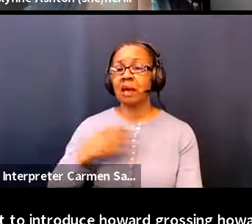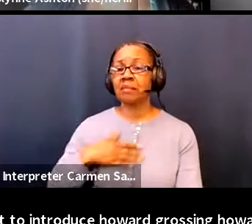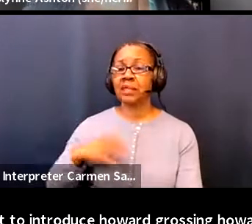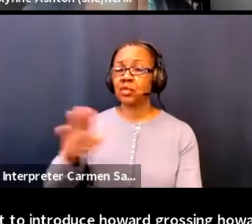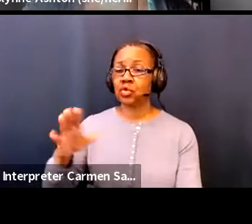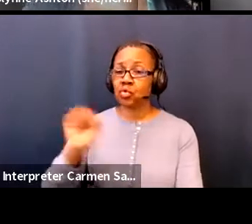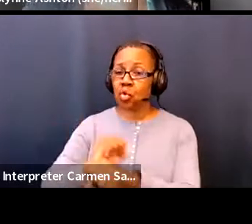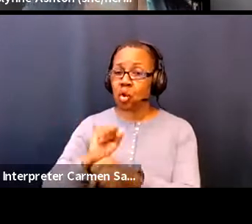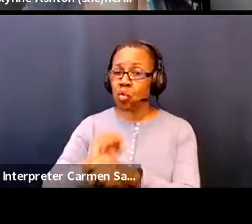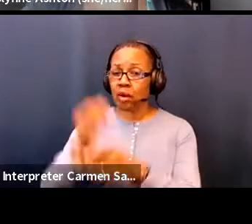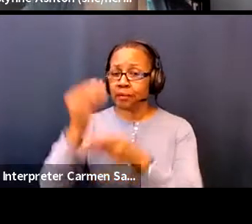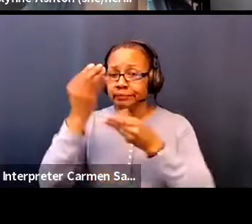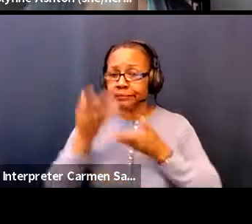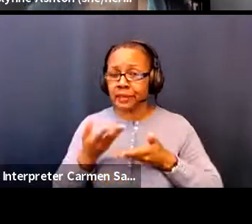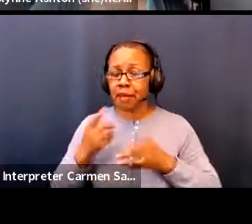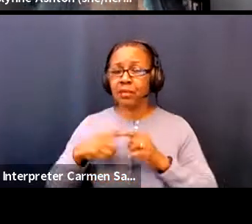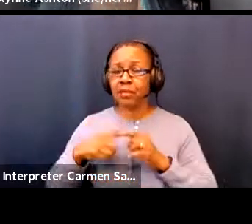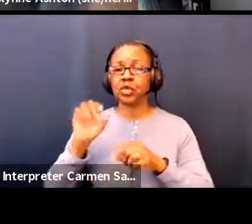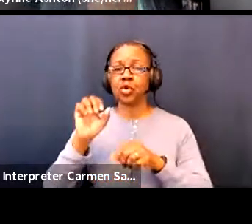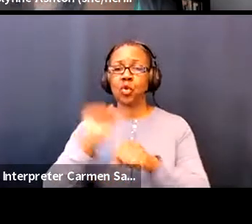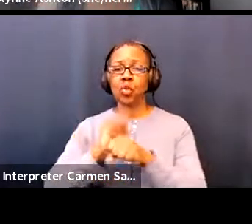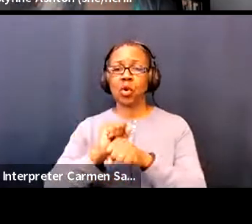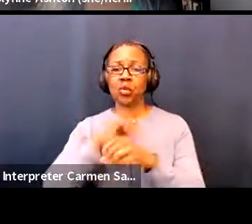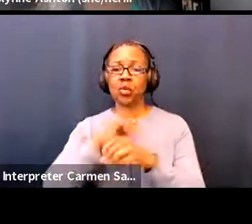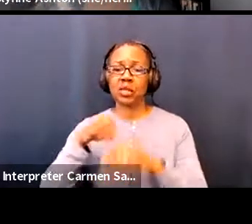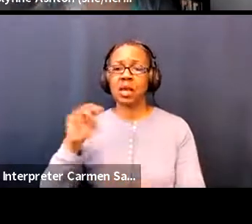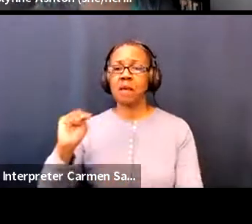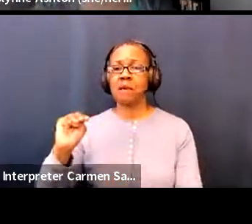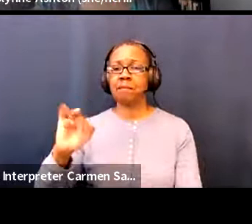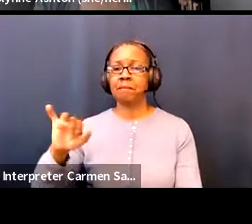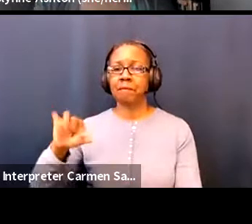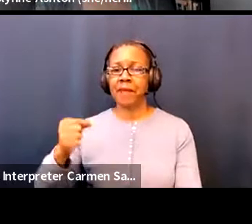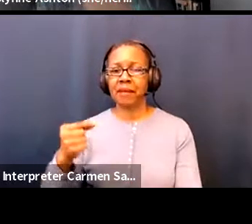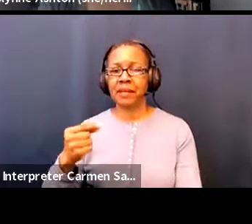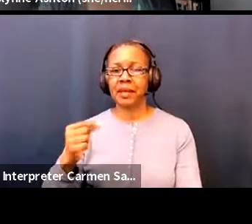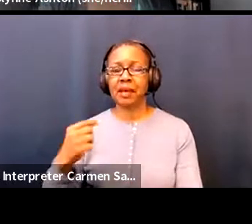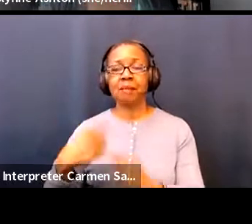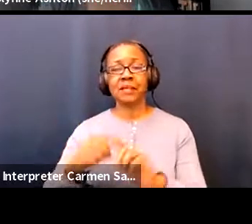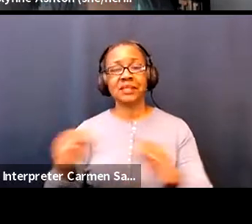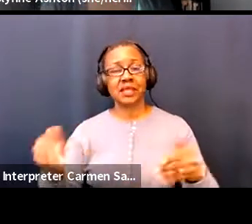the mapping efforts that you've been involved in and give us a little introduction?